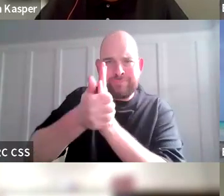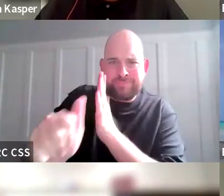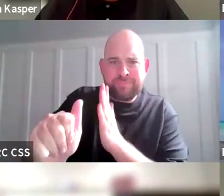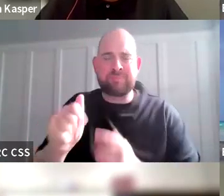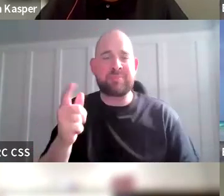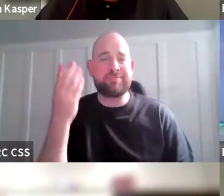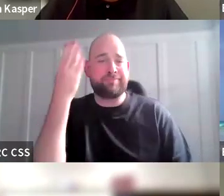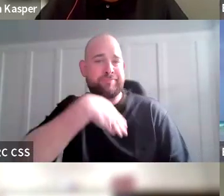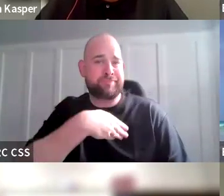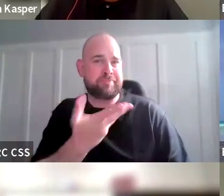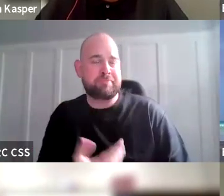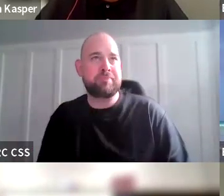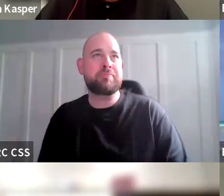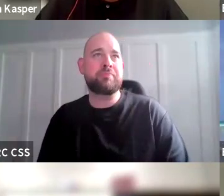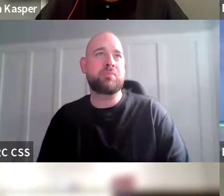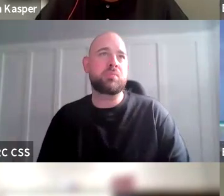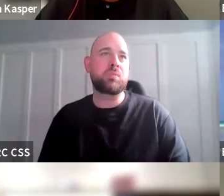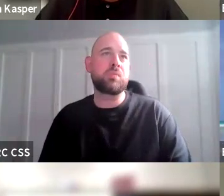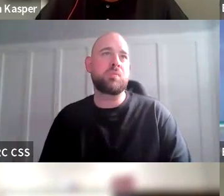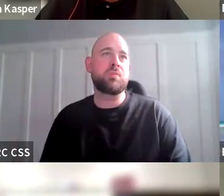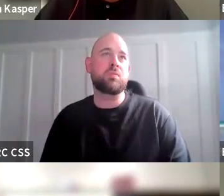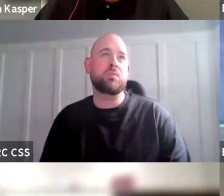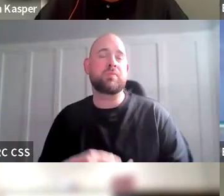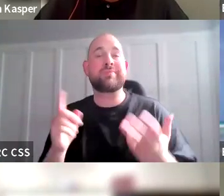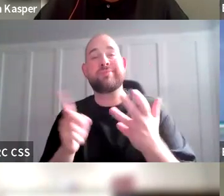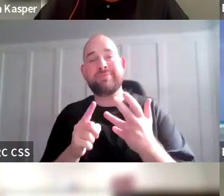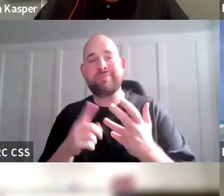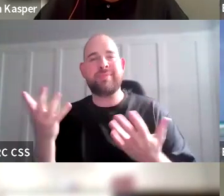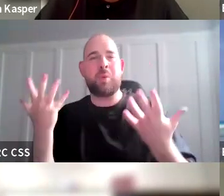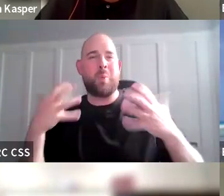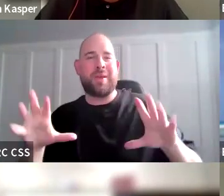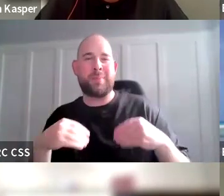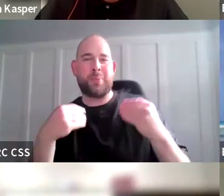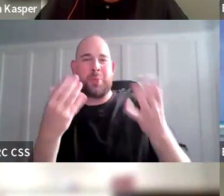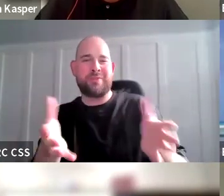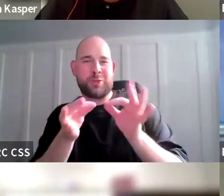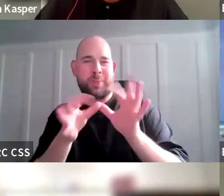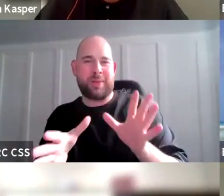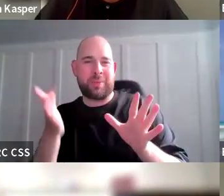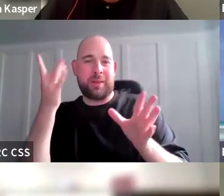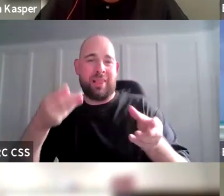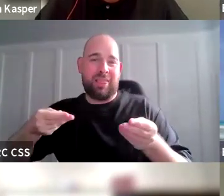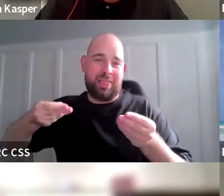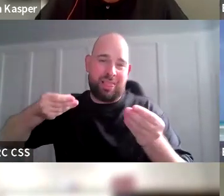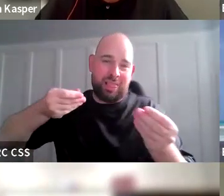Or they may not understand that deaf or hard of hearing people may have the expertise needed to help their team.